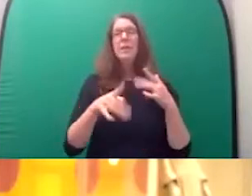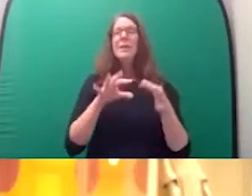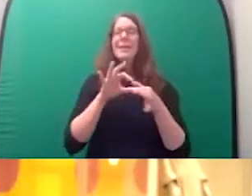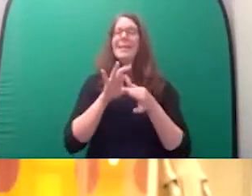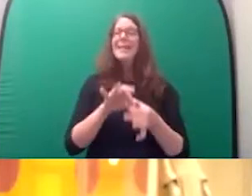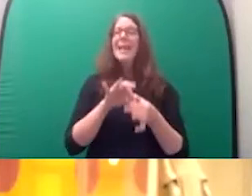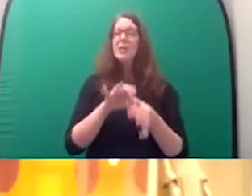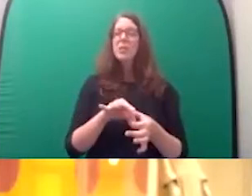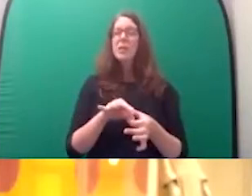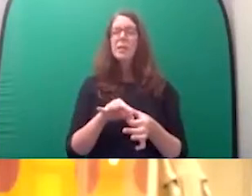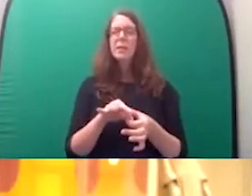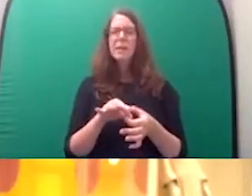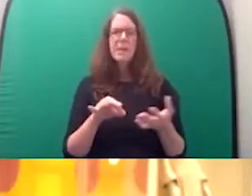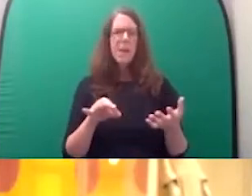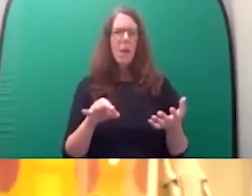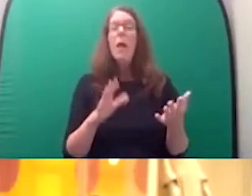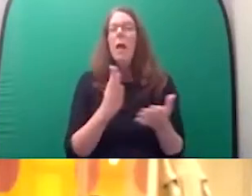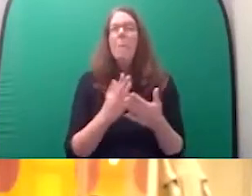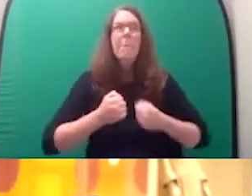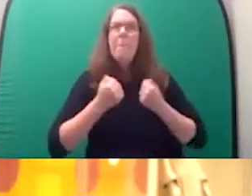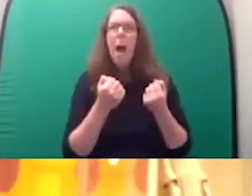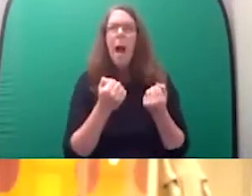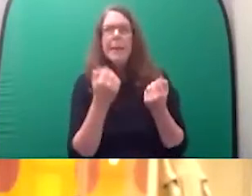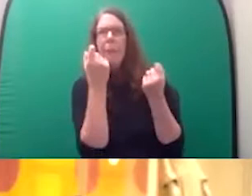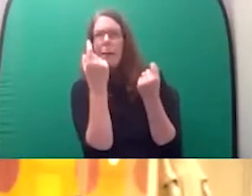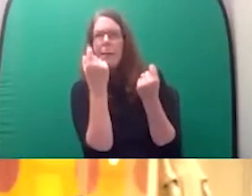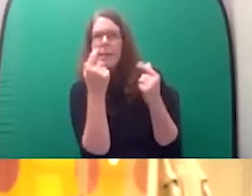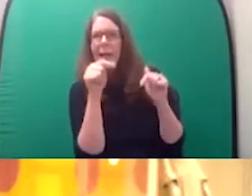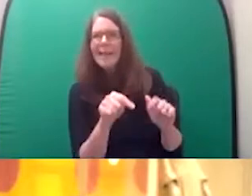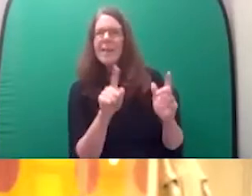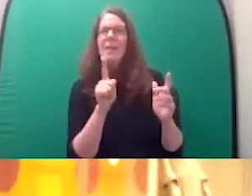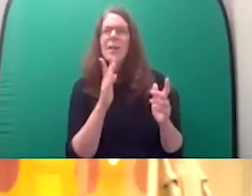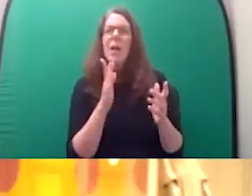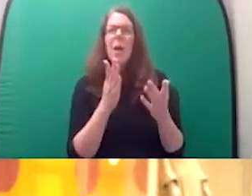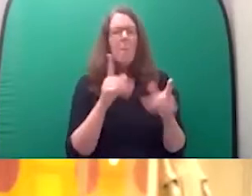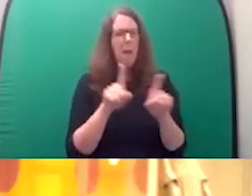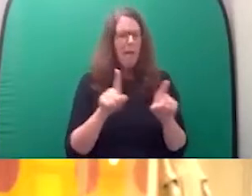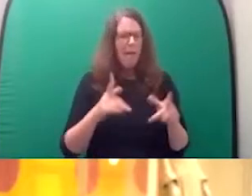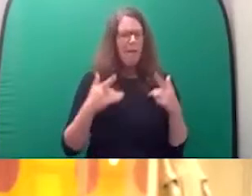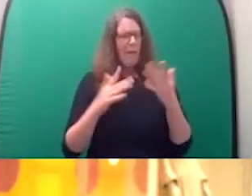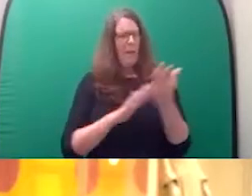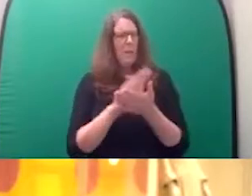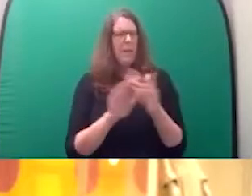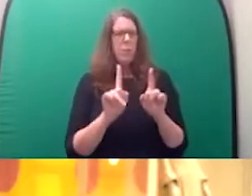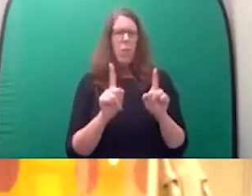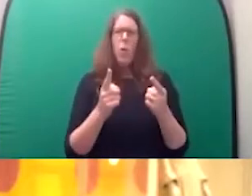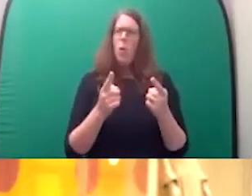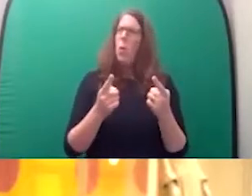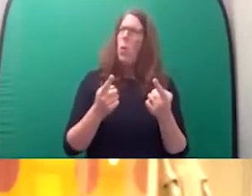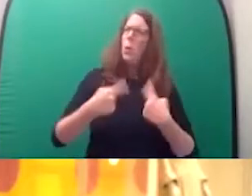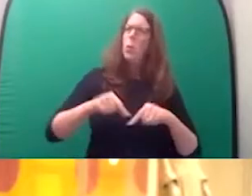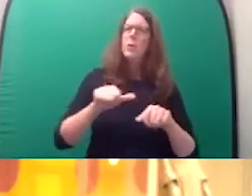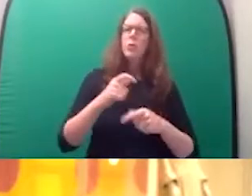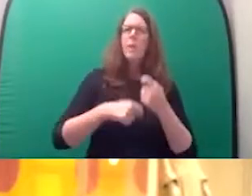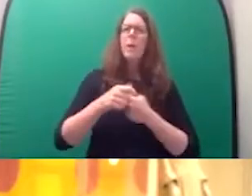sort of, well, I'm, this is the way I interpret it, but just to being sort of more generous and having openness and space in which to sort of think